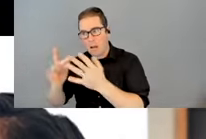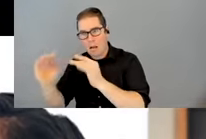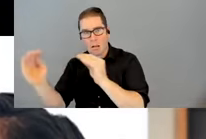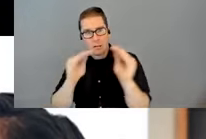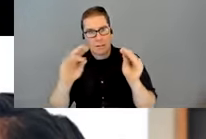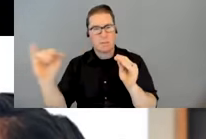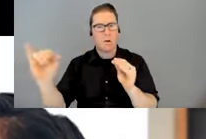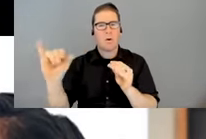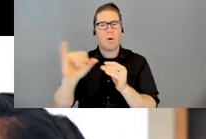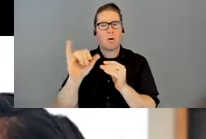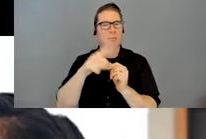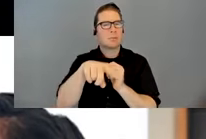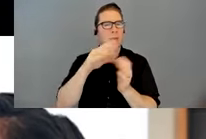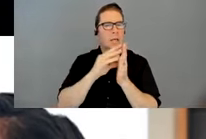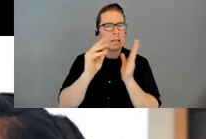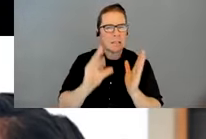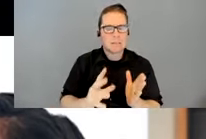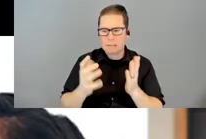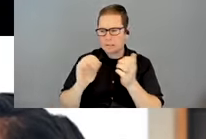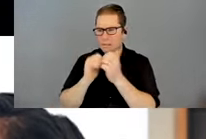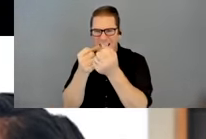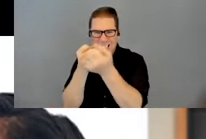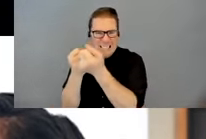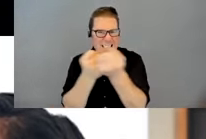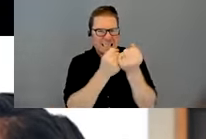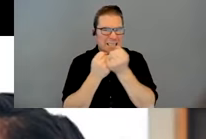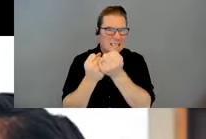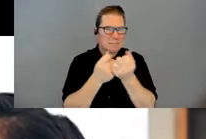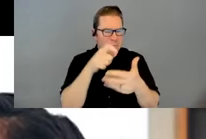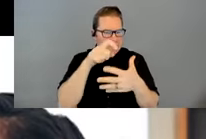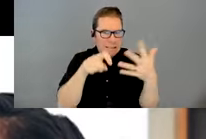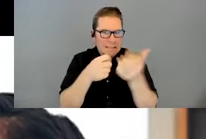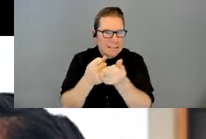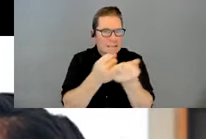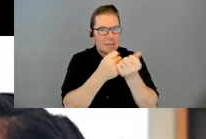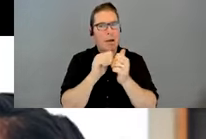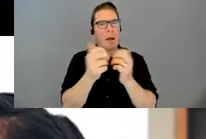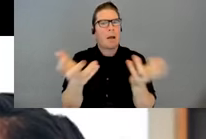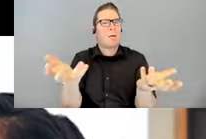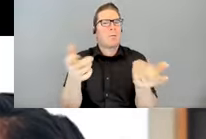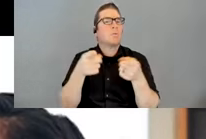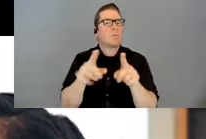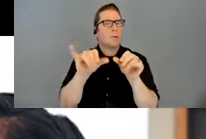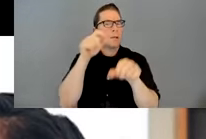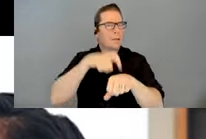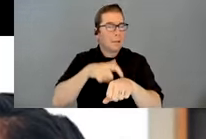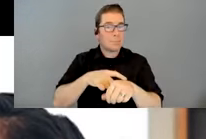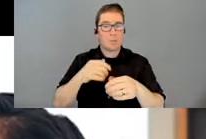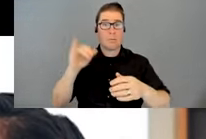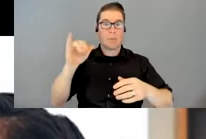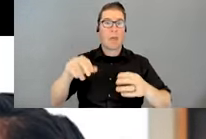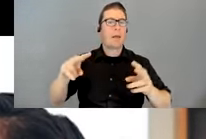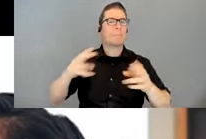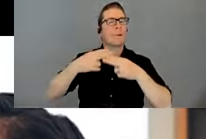be responsive to our student needs during that time. So working on a healthy work-life balance,